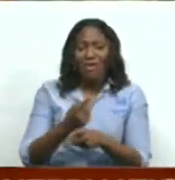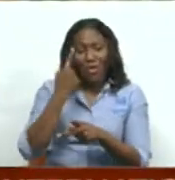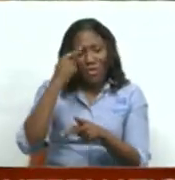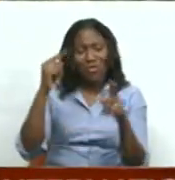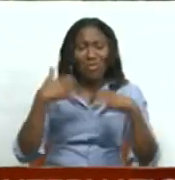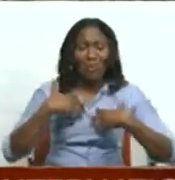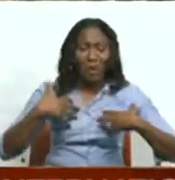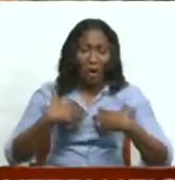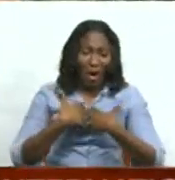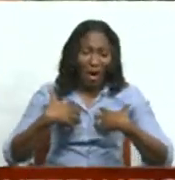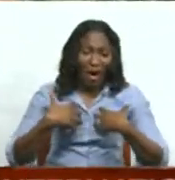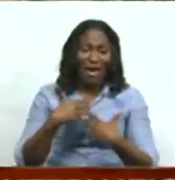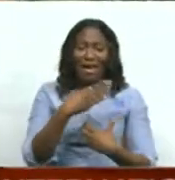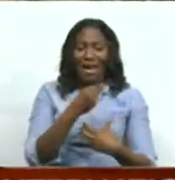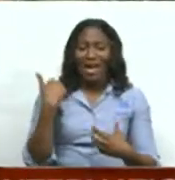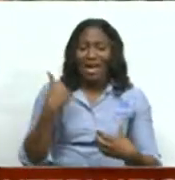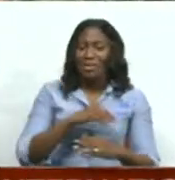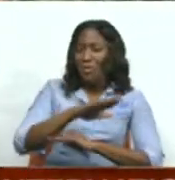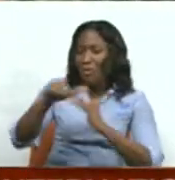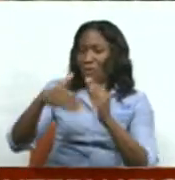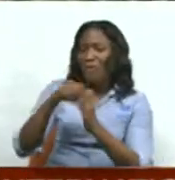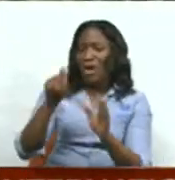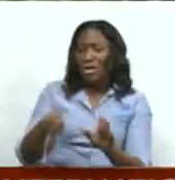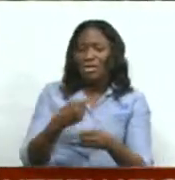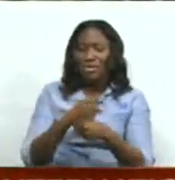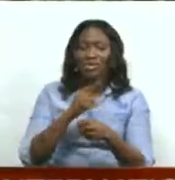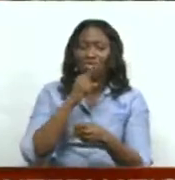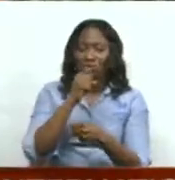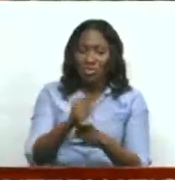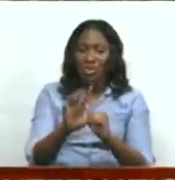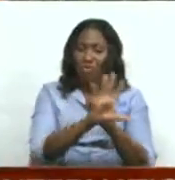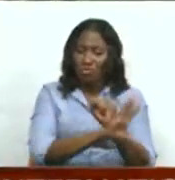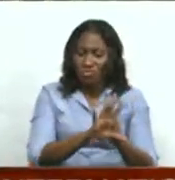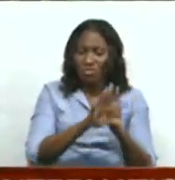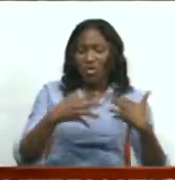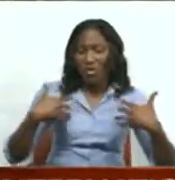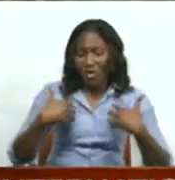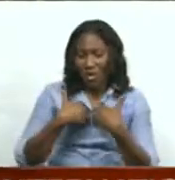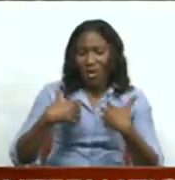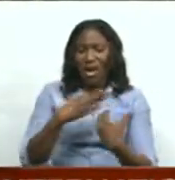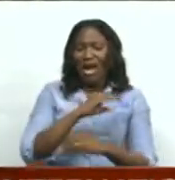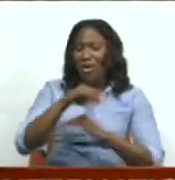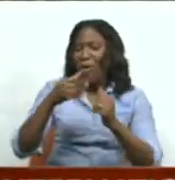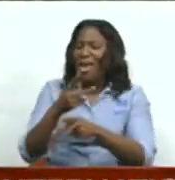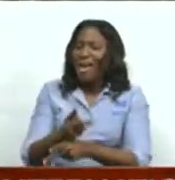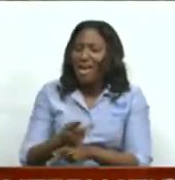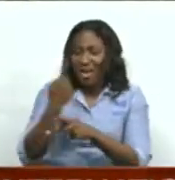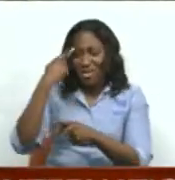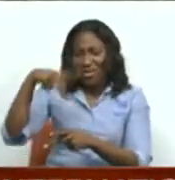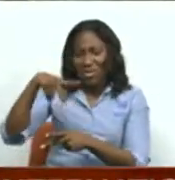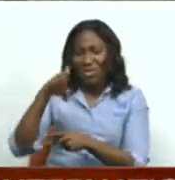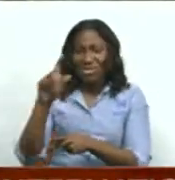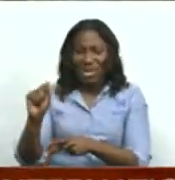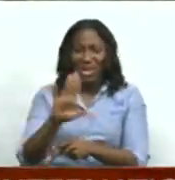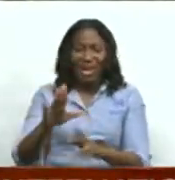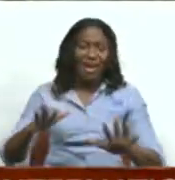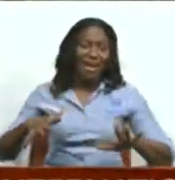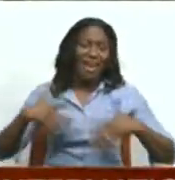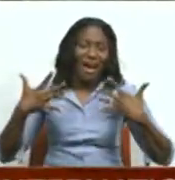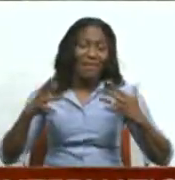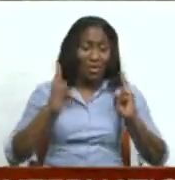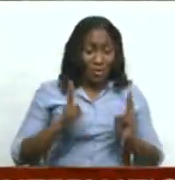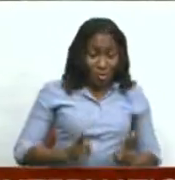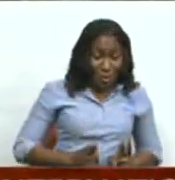pets, and we have to all do our part to ensure that they are protected and that we all care about, you know, the lives not only of human